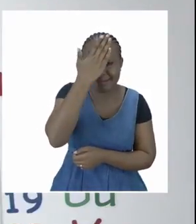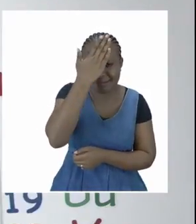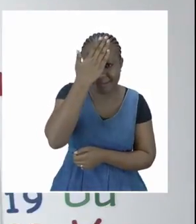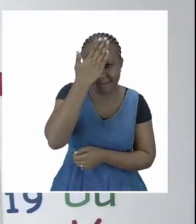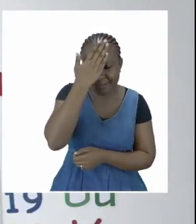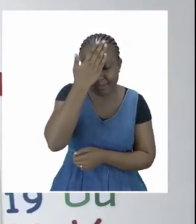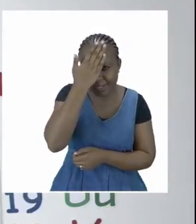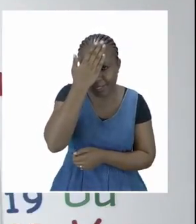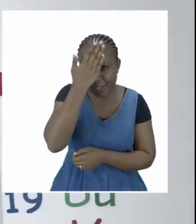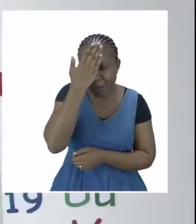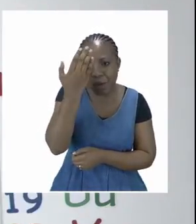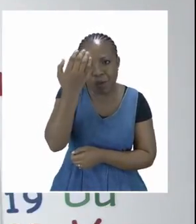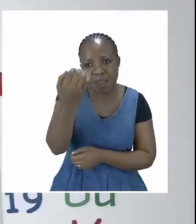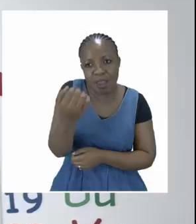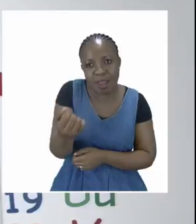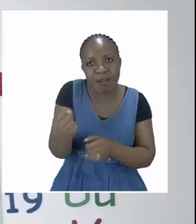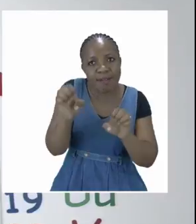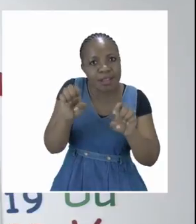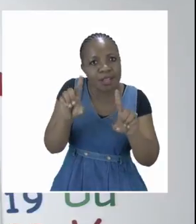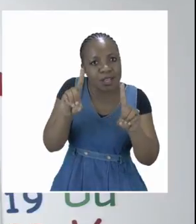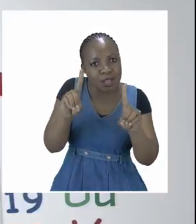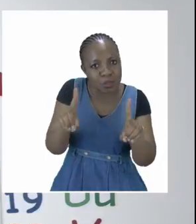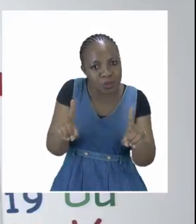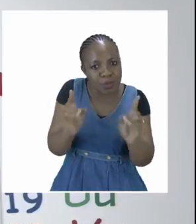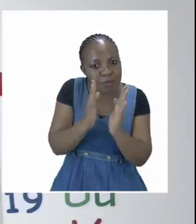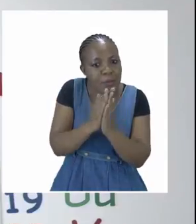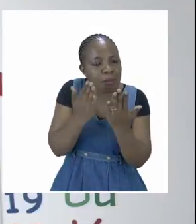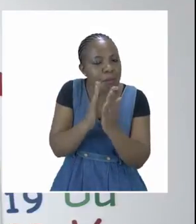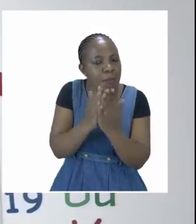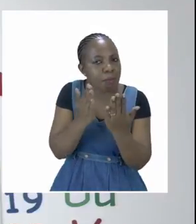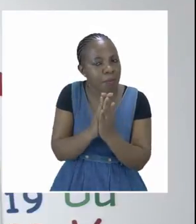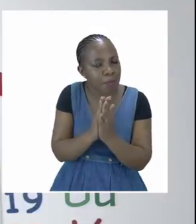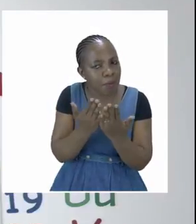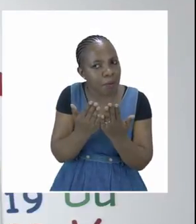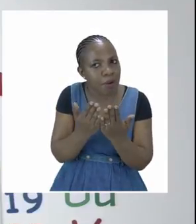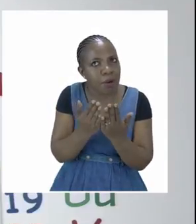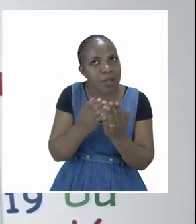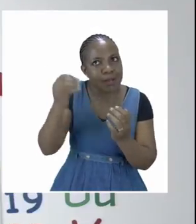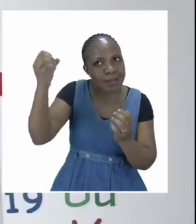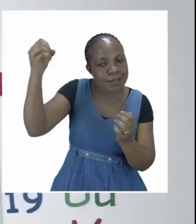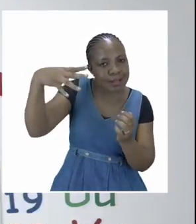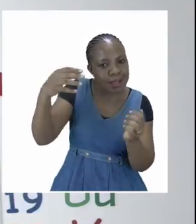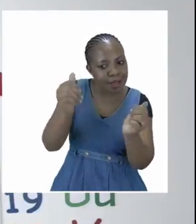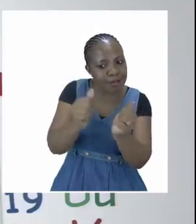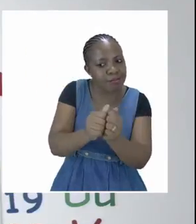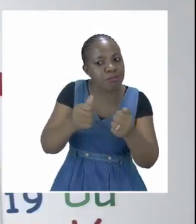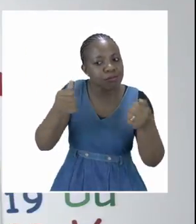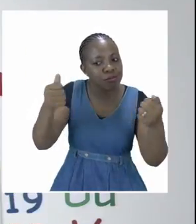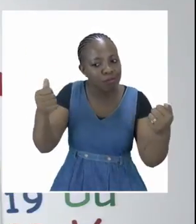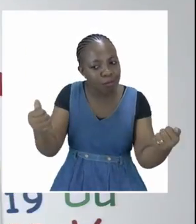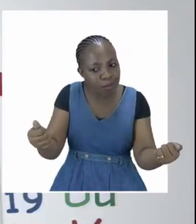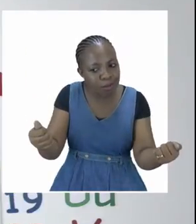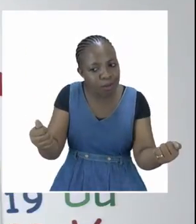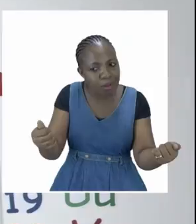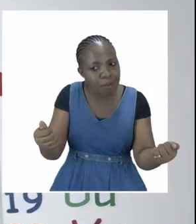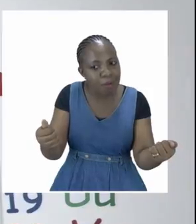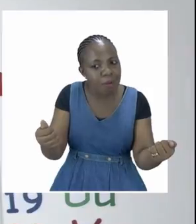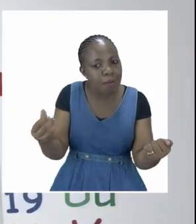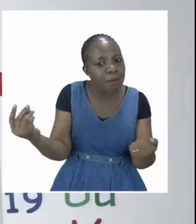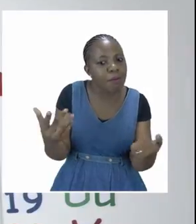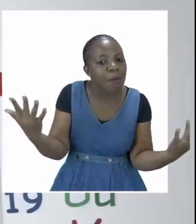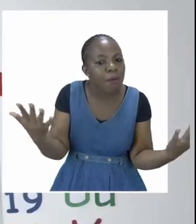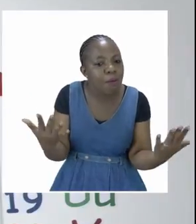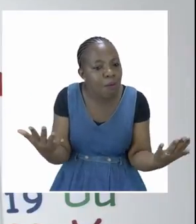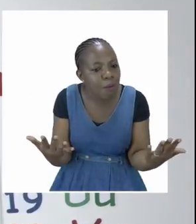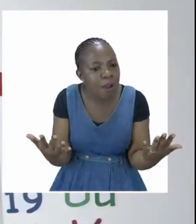booklet in our daily newspaper, street sales, or at your school every Monday